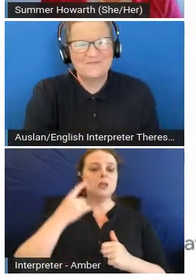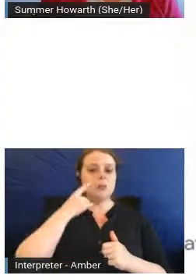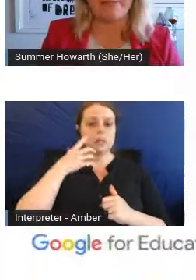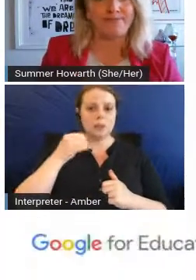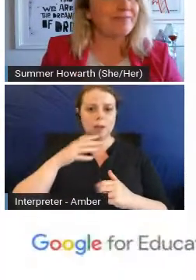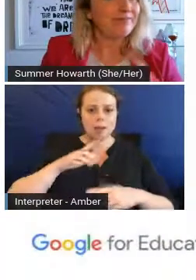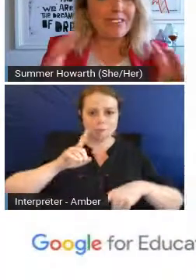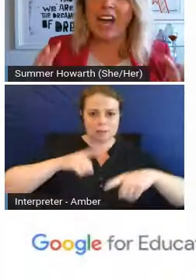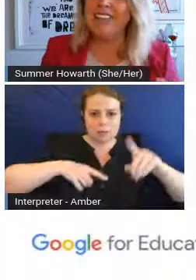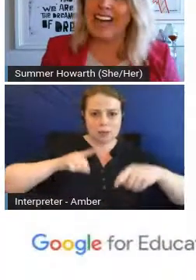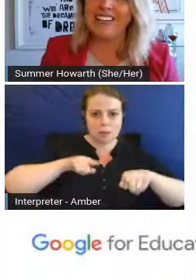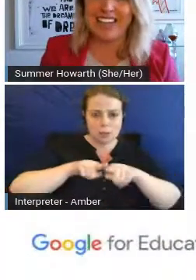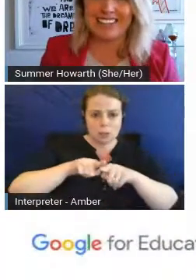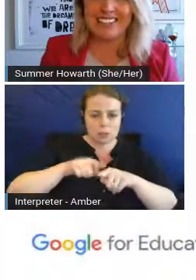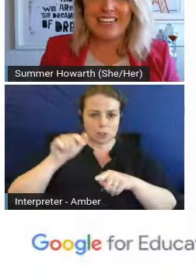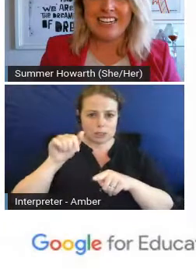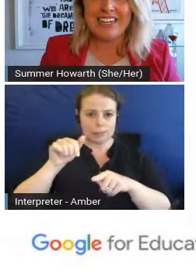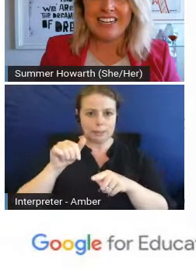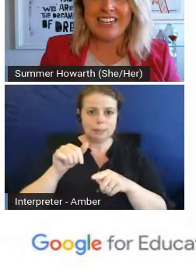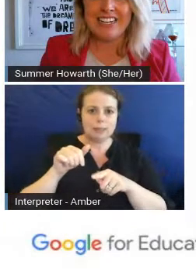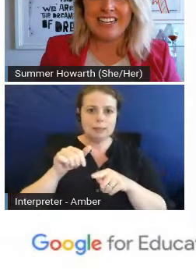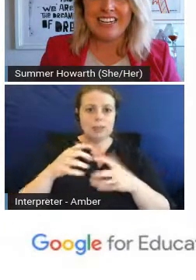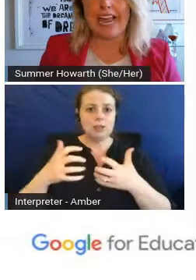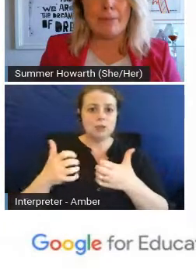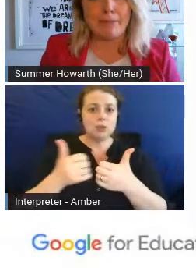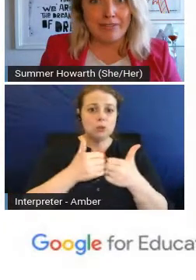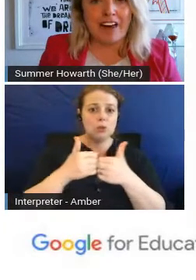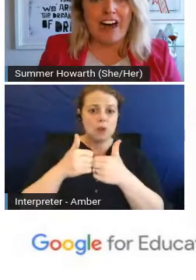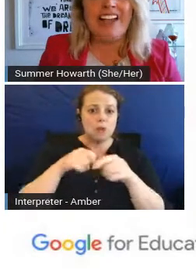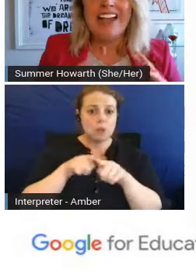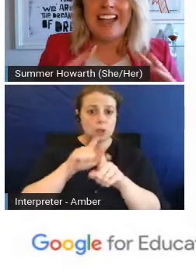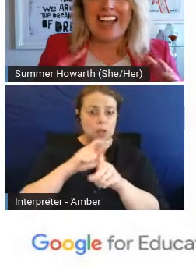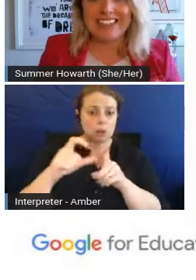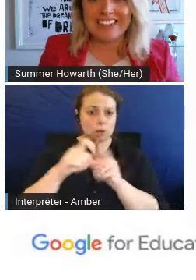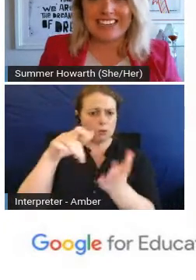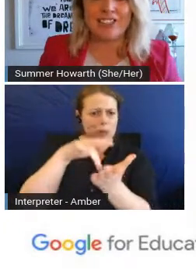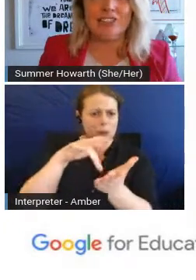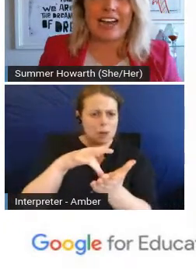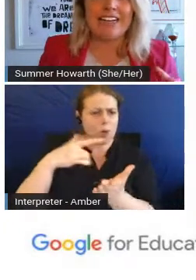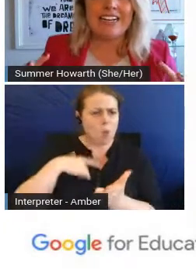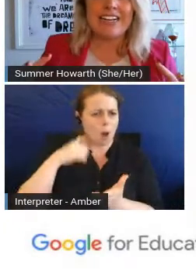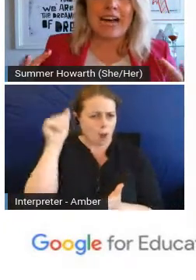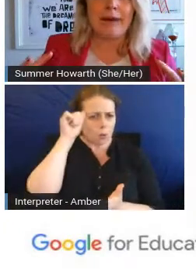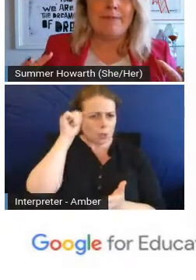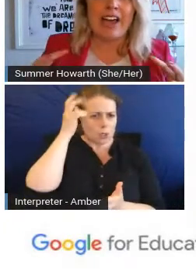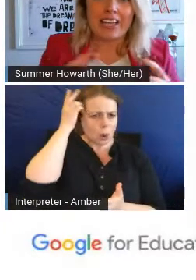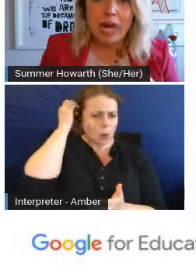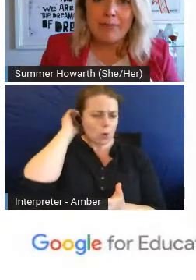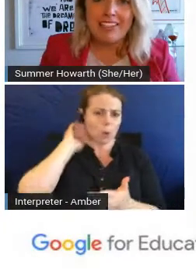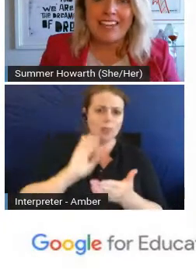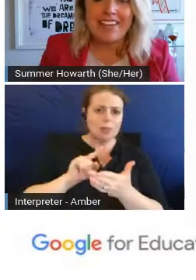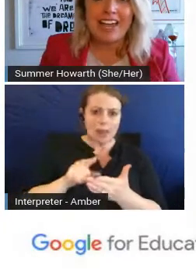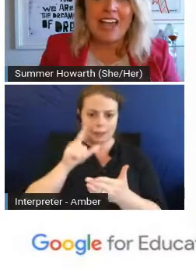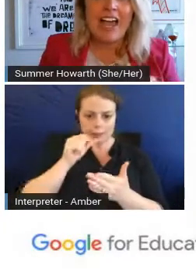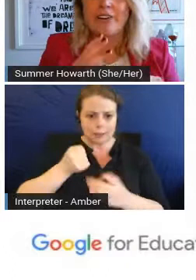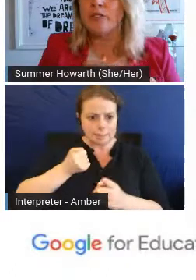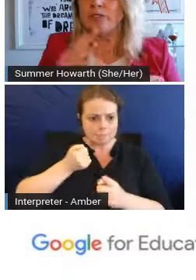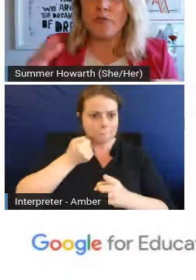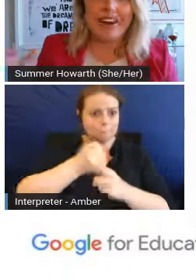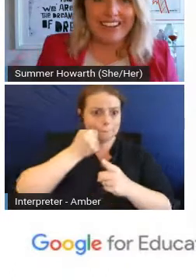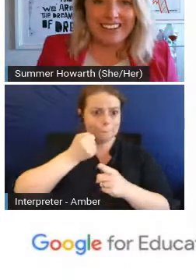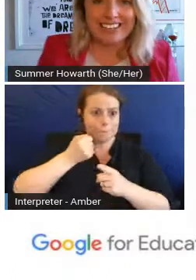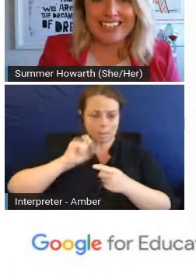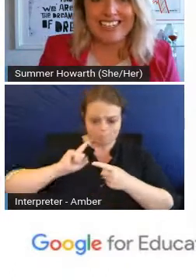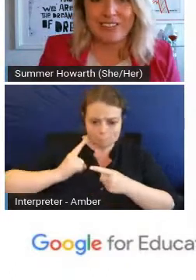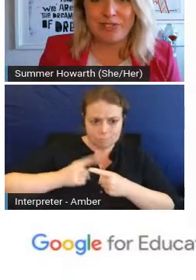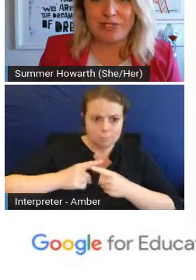hybrid environment allows us to really amplify and accelerate that coming together, and